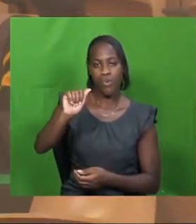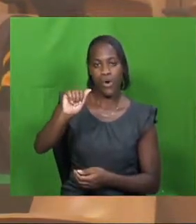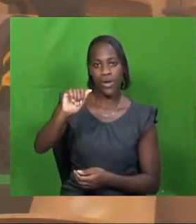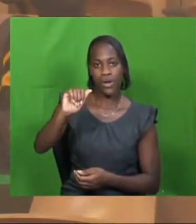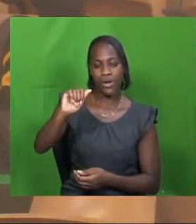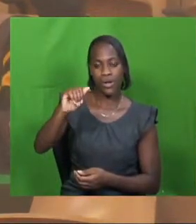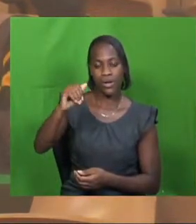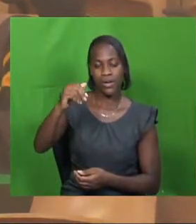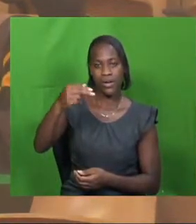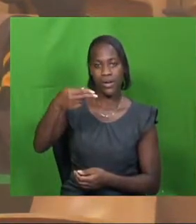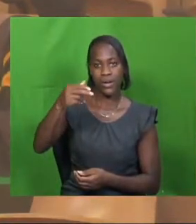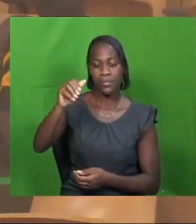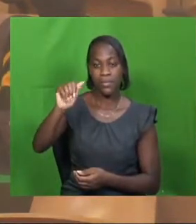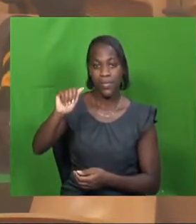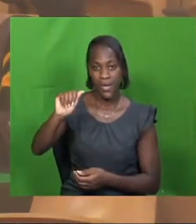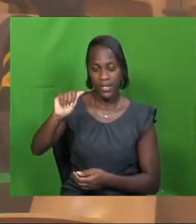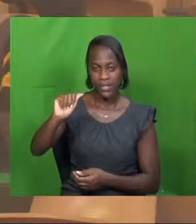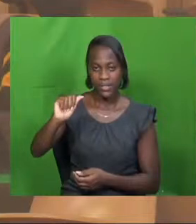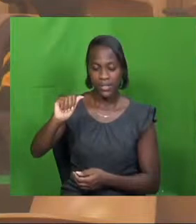of